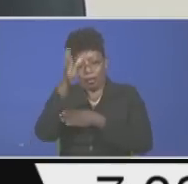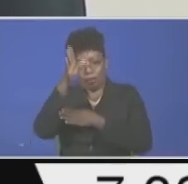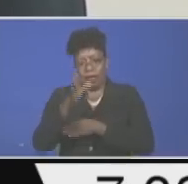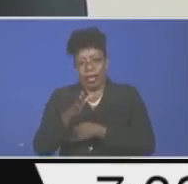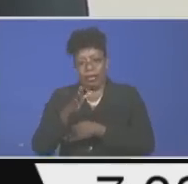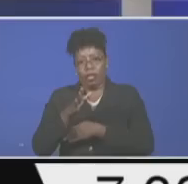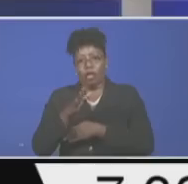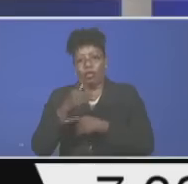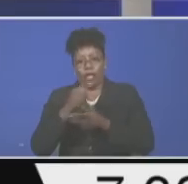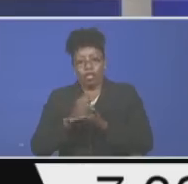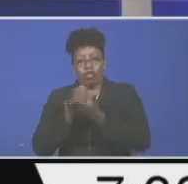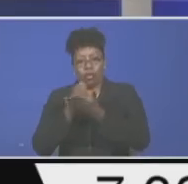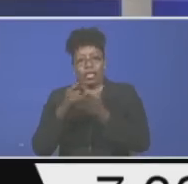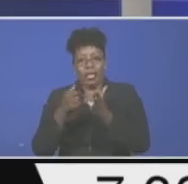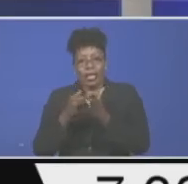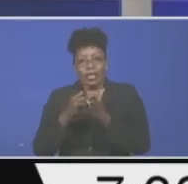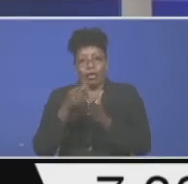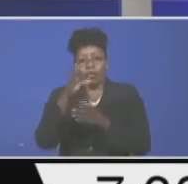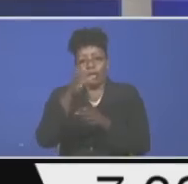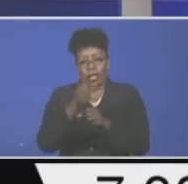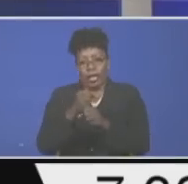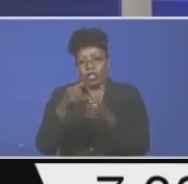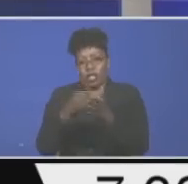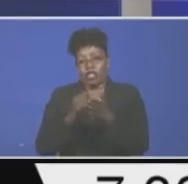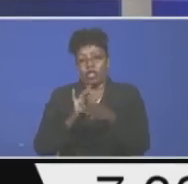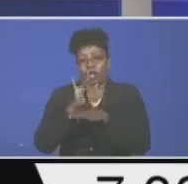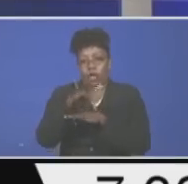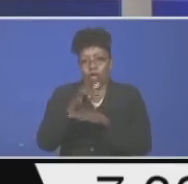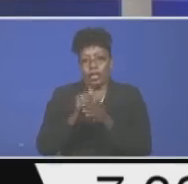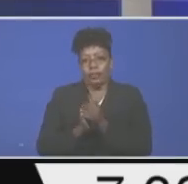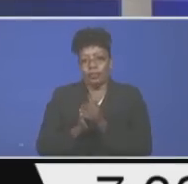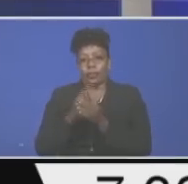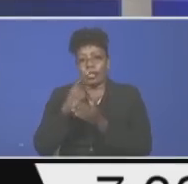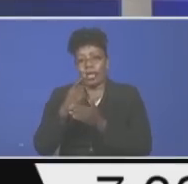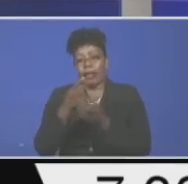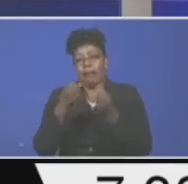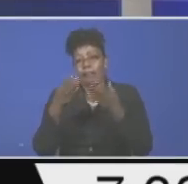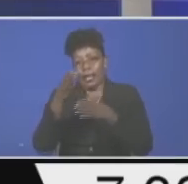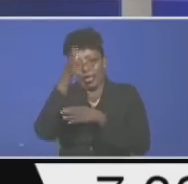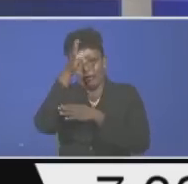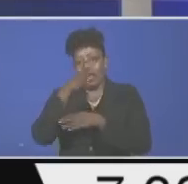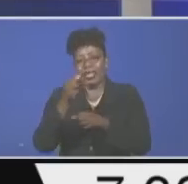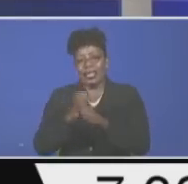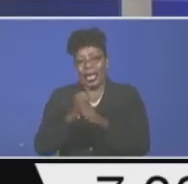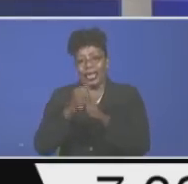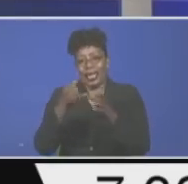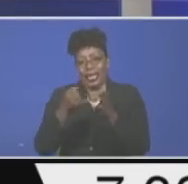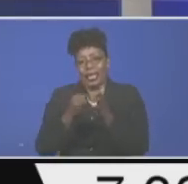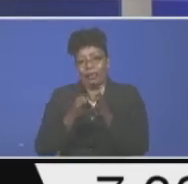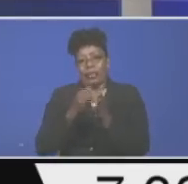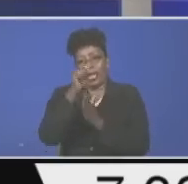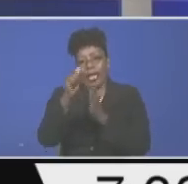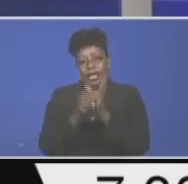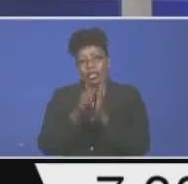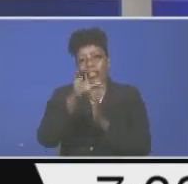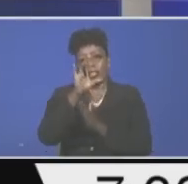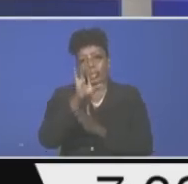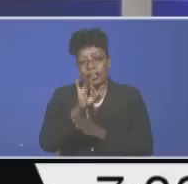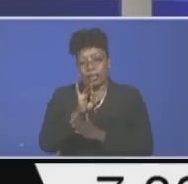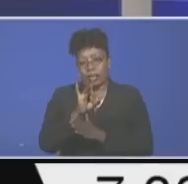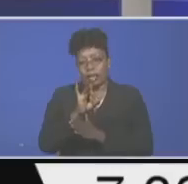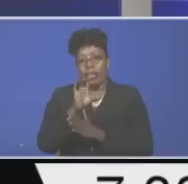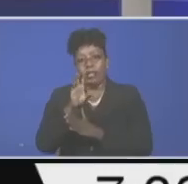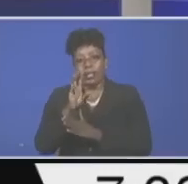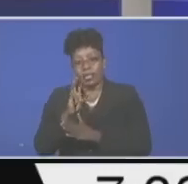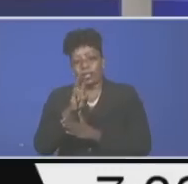early. Dr. Pinto says most men get prostate cancer between the ages of 64 and 68 years old,